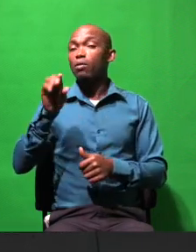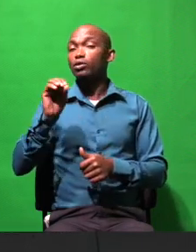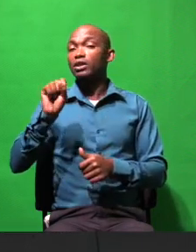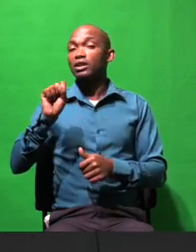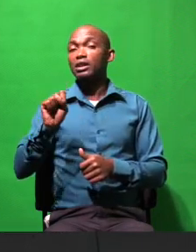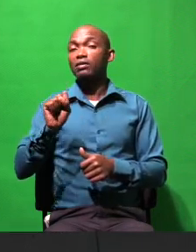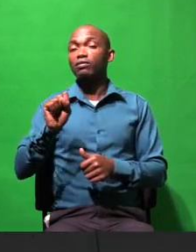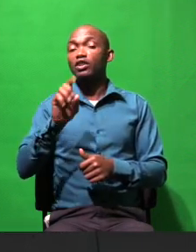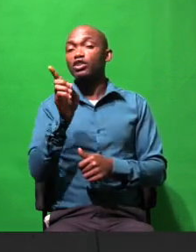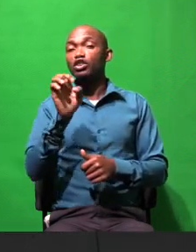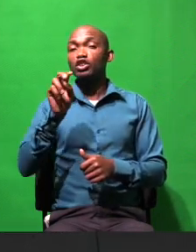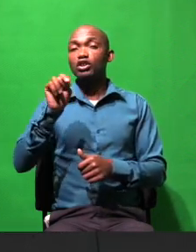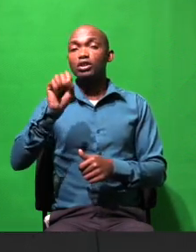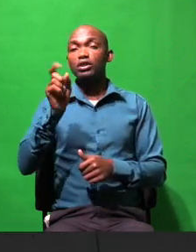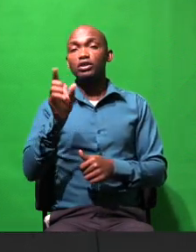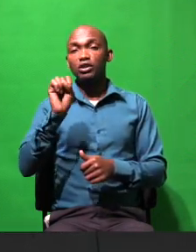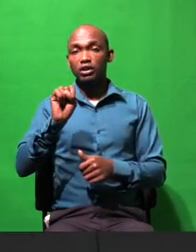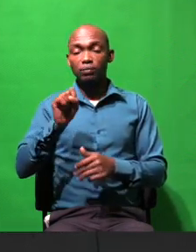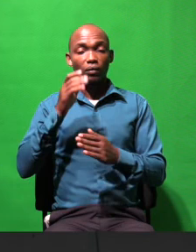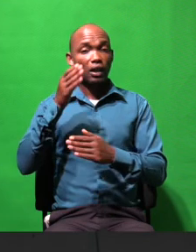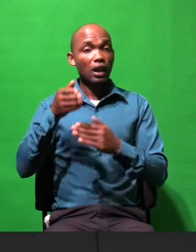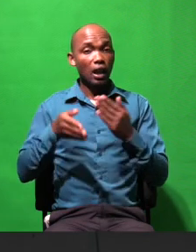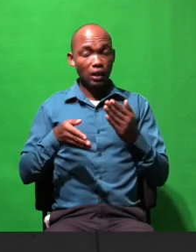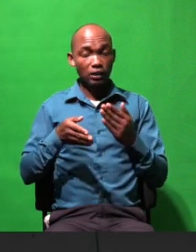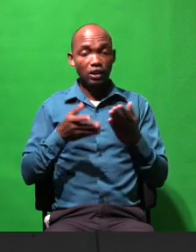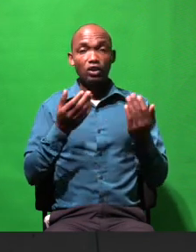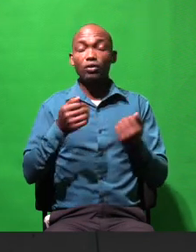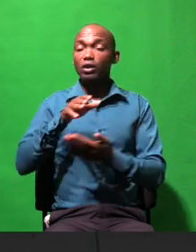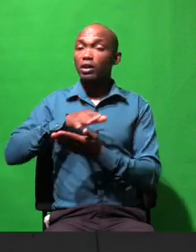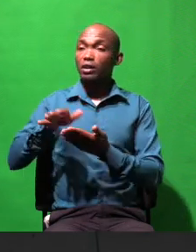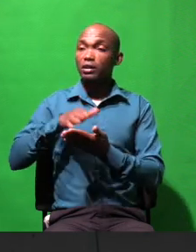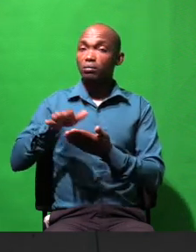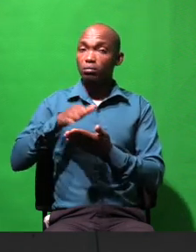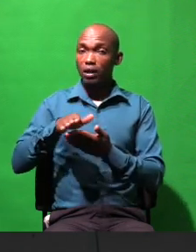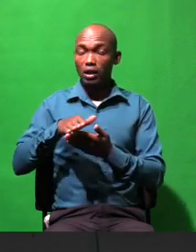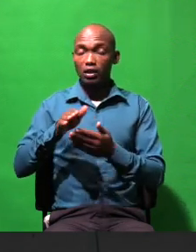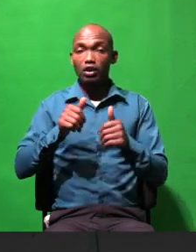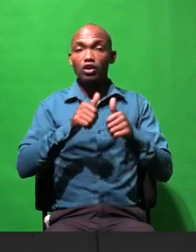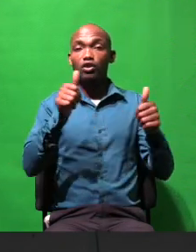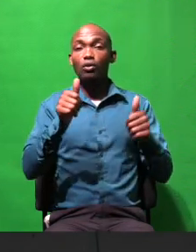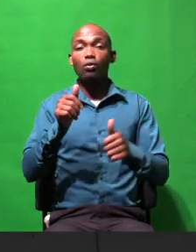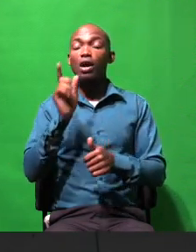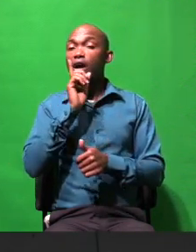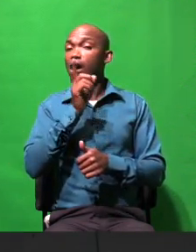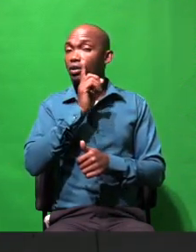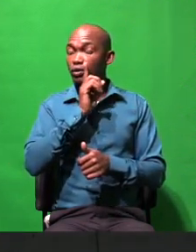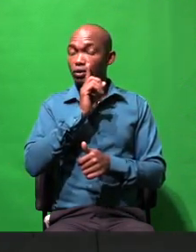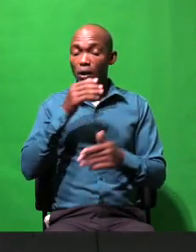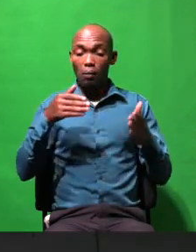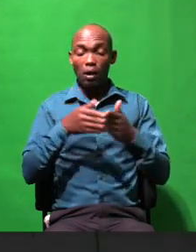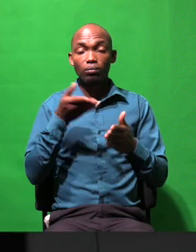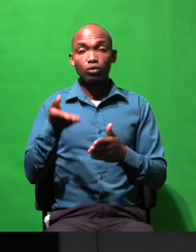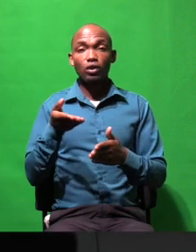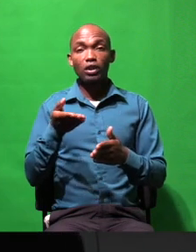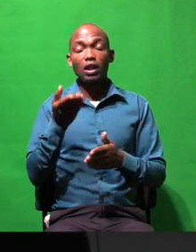genes. And lastly, you will illustrate your answer. Up to here,